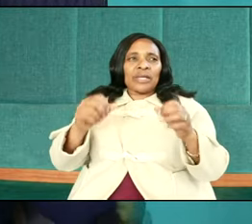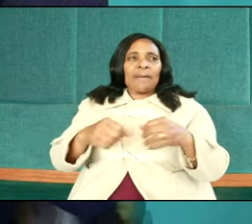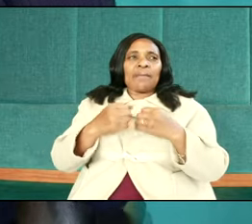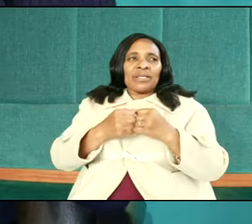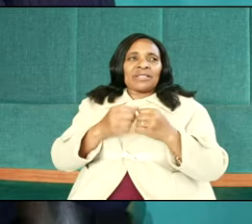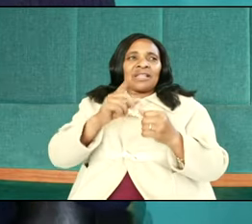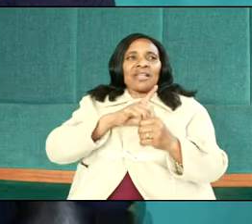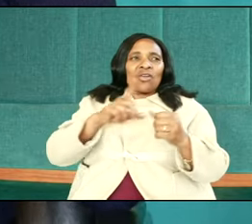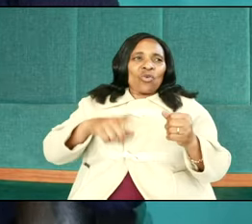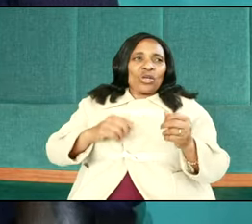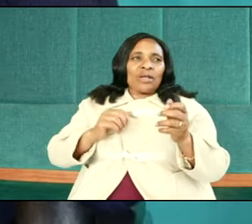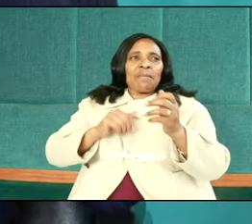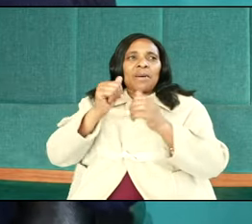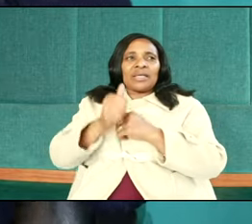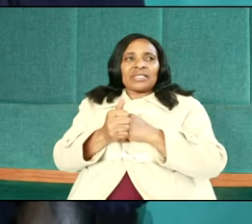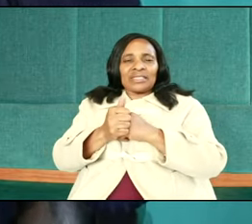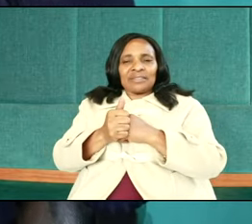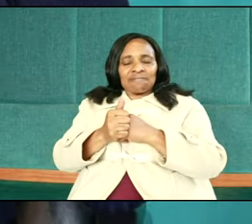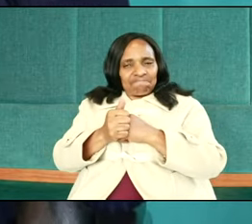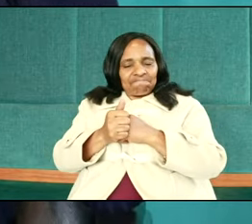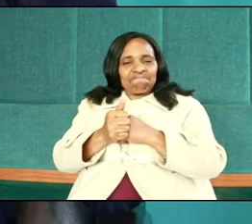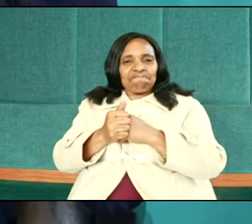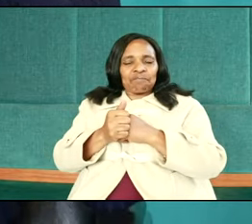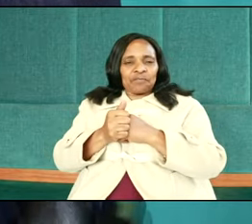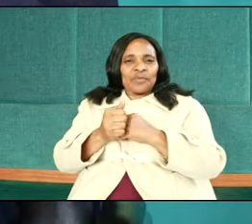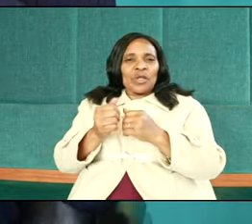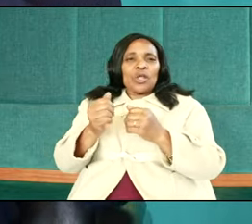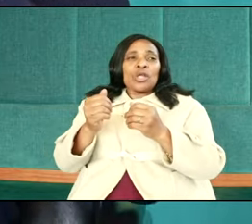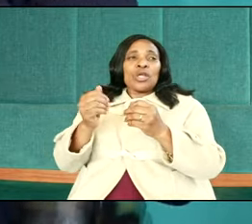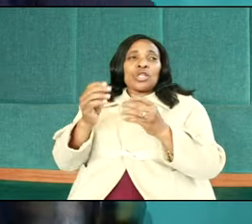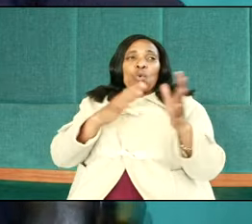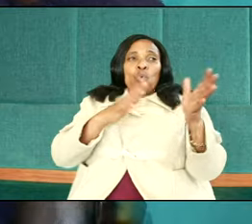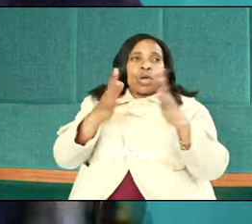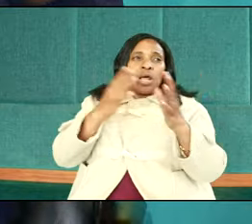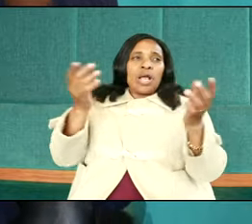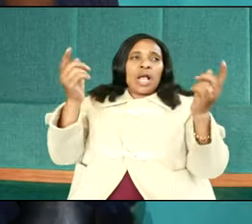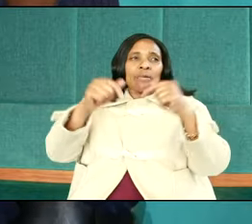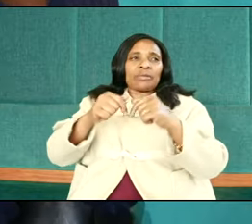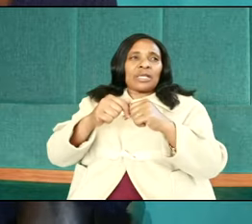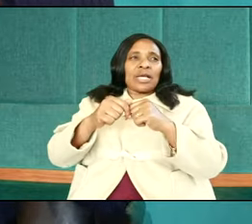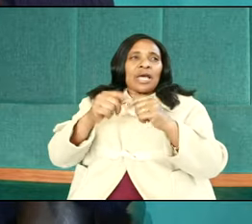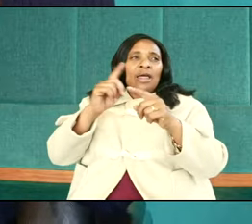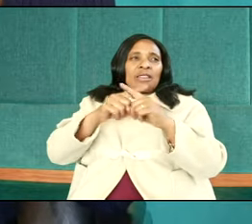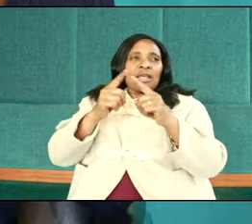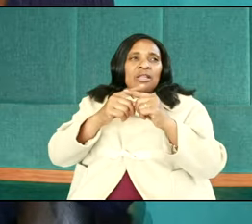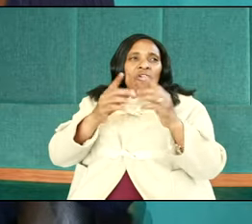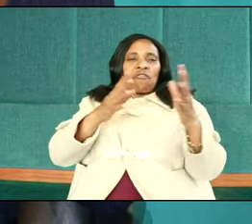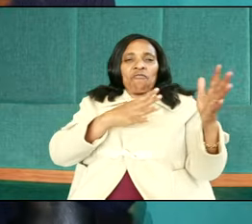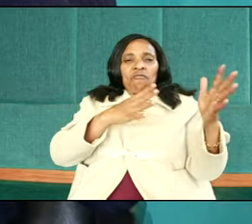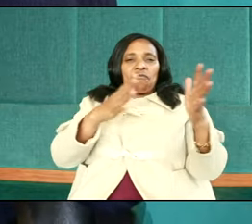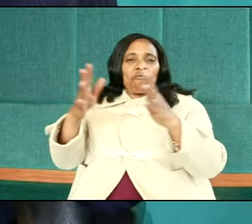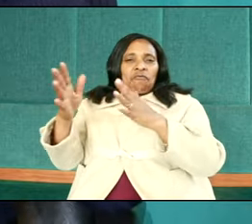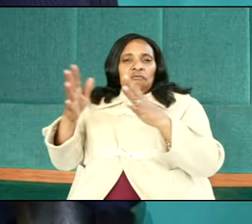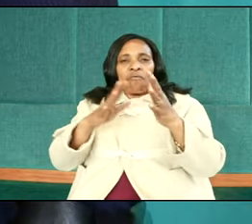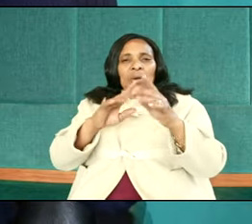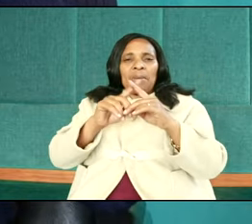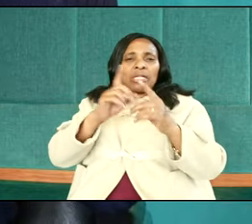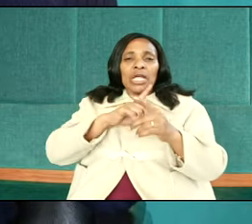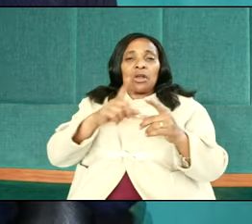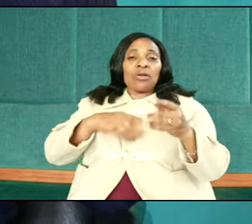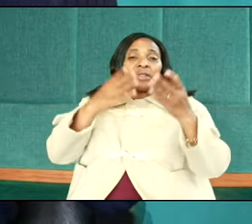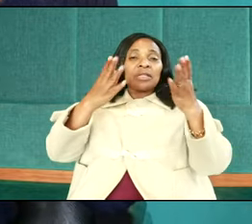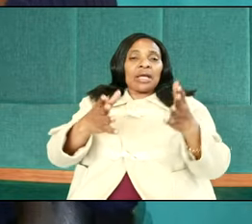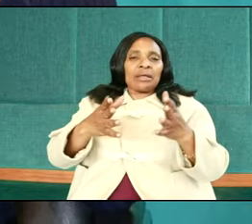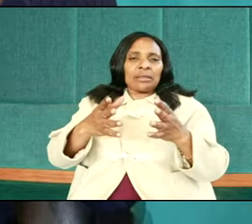Lord passes, or there is a wind. The wind comes in, blows. But God is not in the wind. An